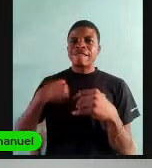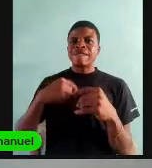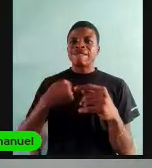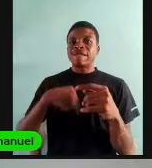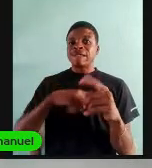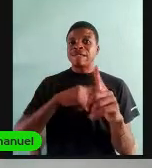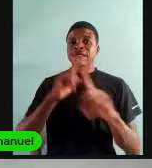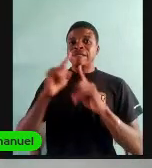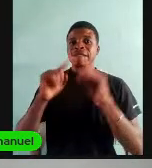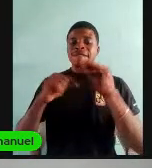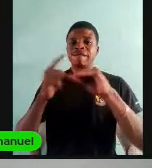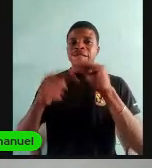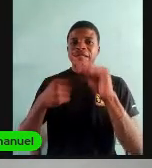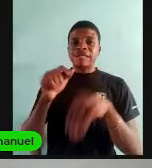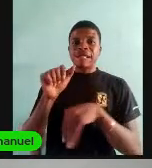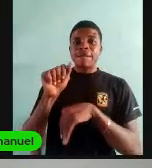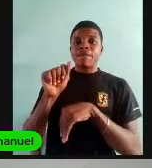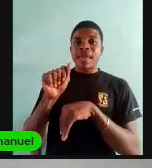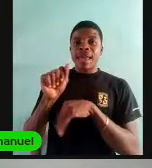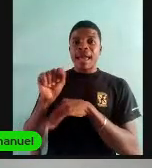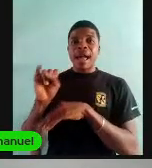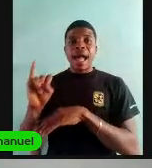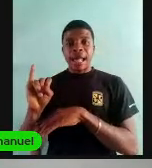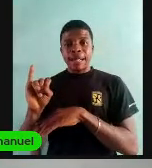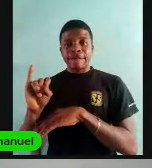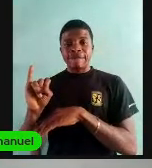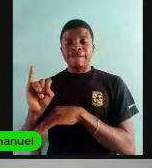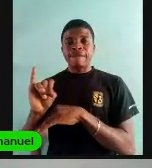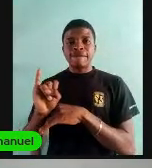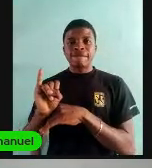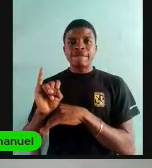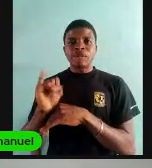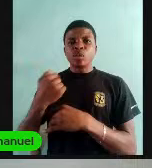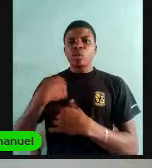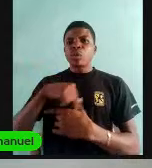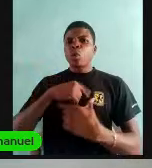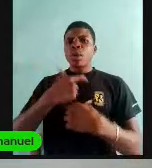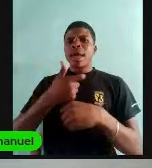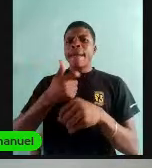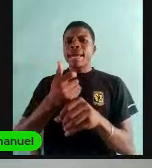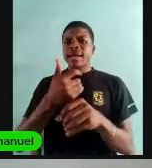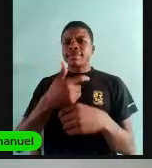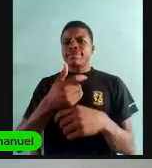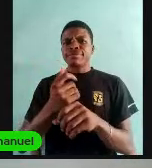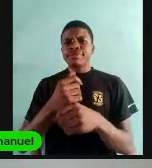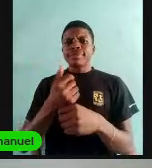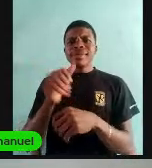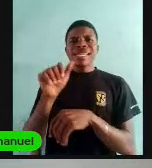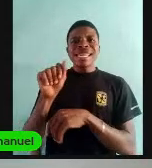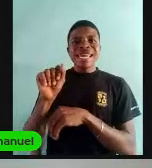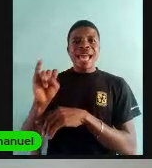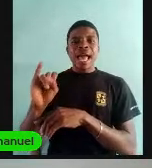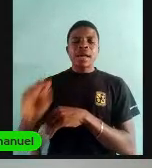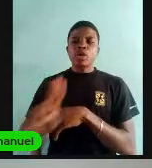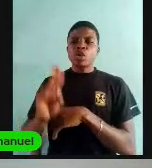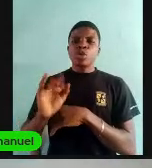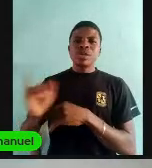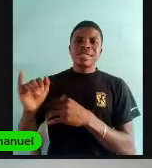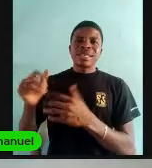AI models and systems using what machine learning and deep learning what frameworks like